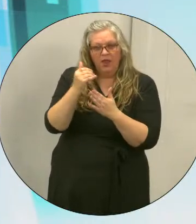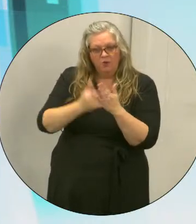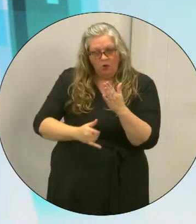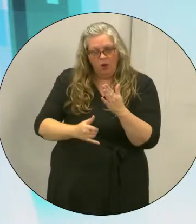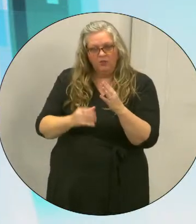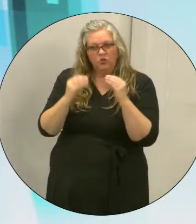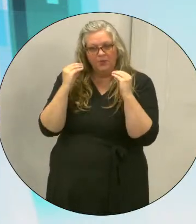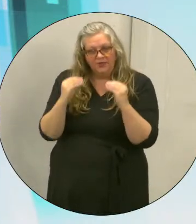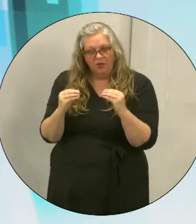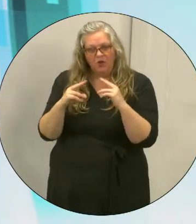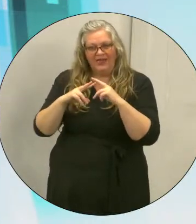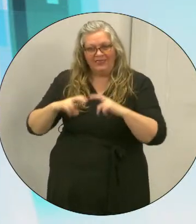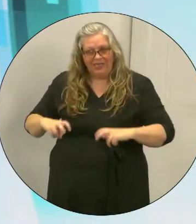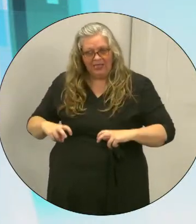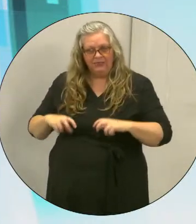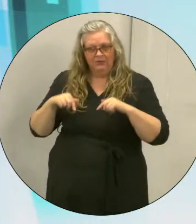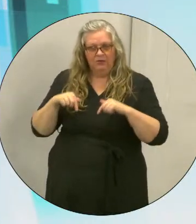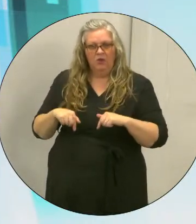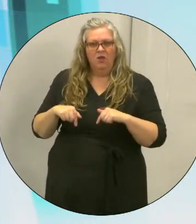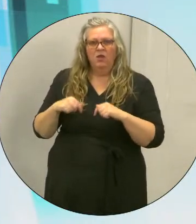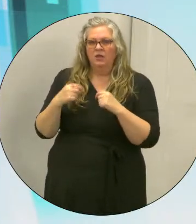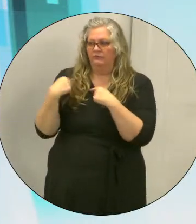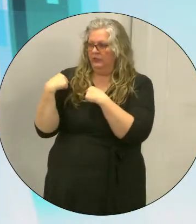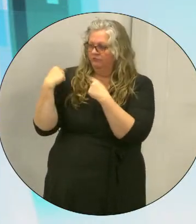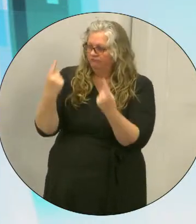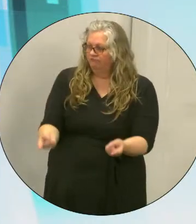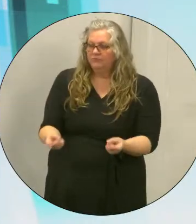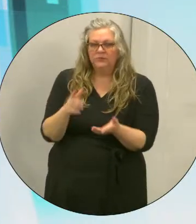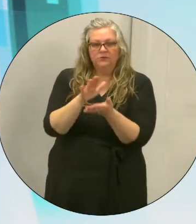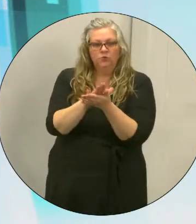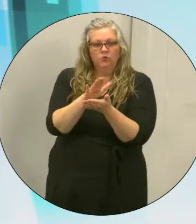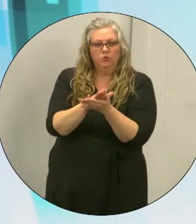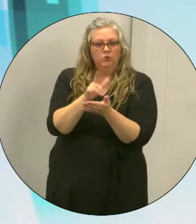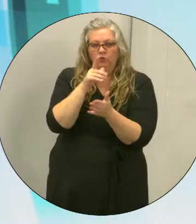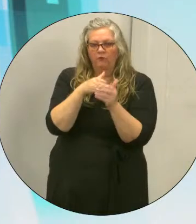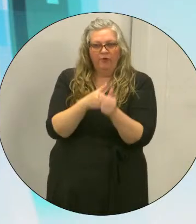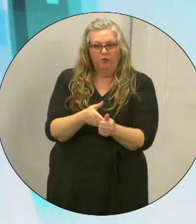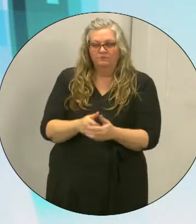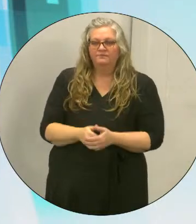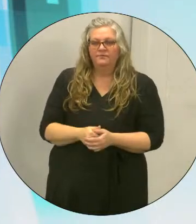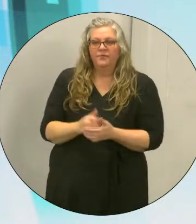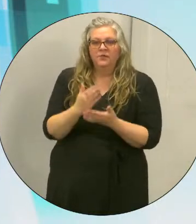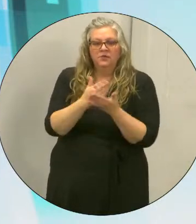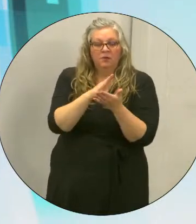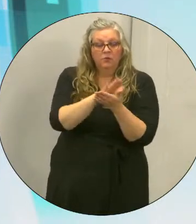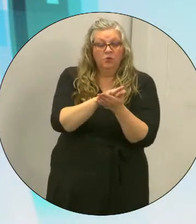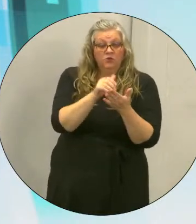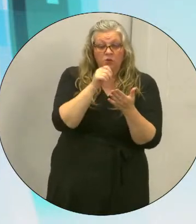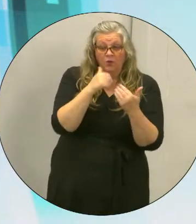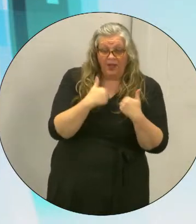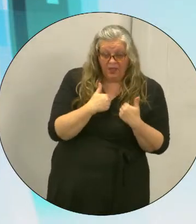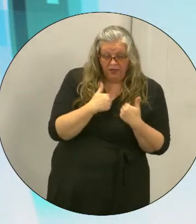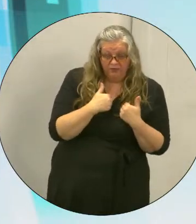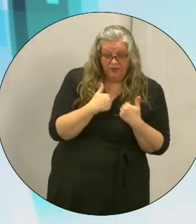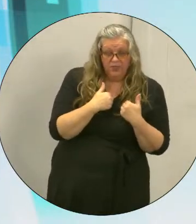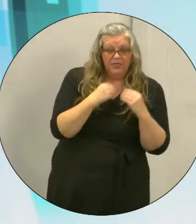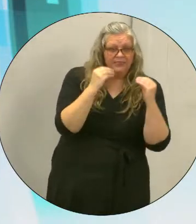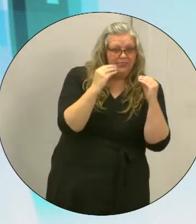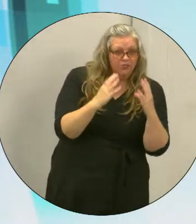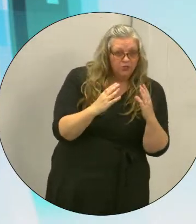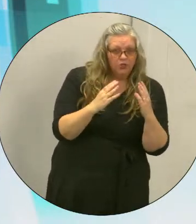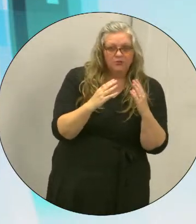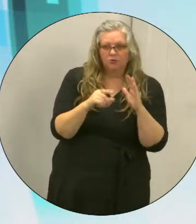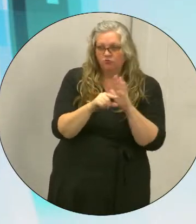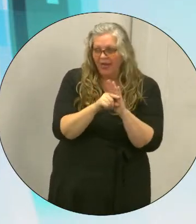and assessed in this district, for years already there are schools that don't follow that. Some schools have no music or art teachers nor music or art